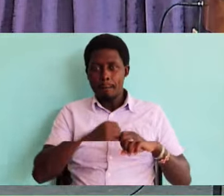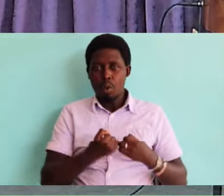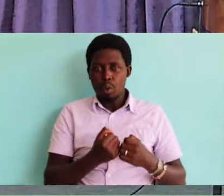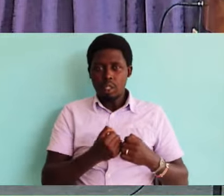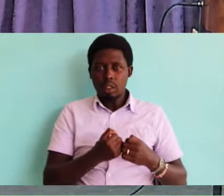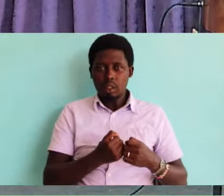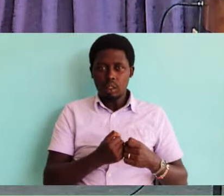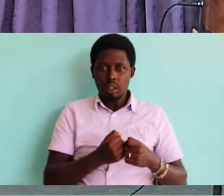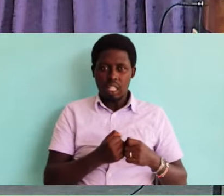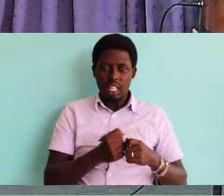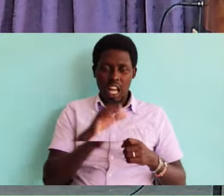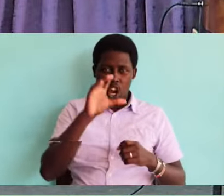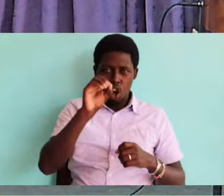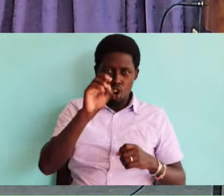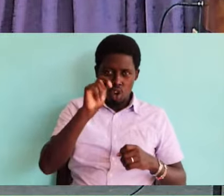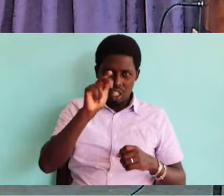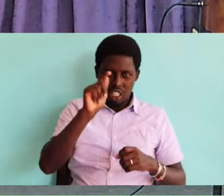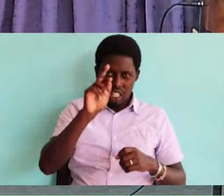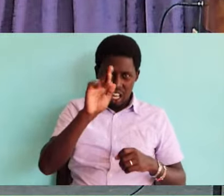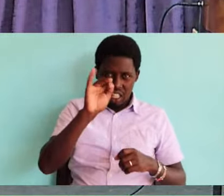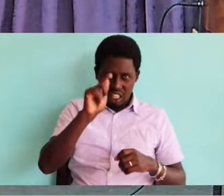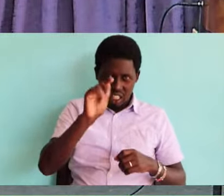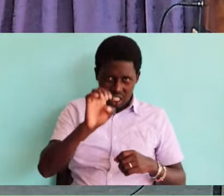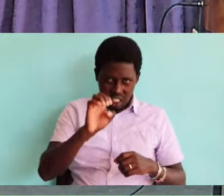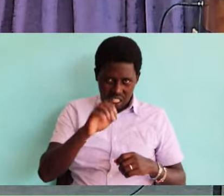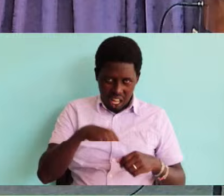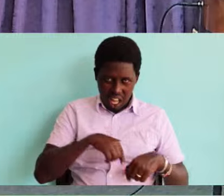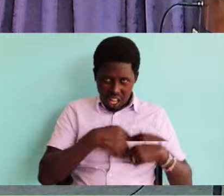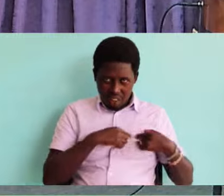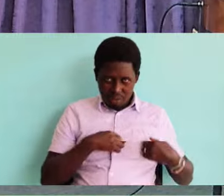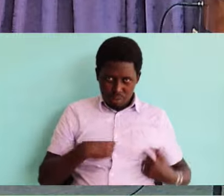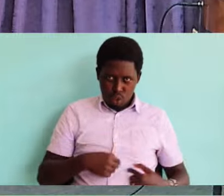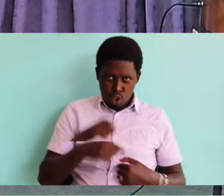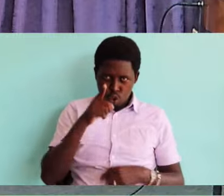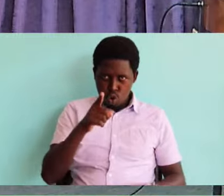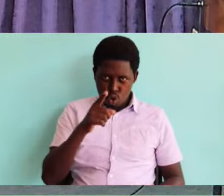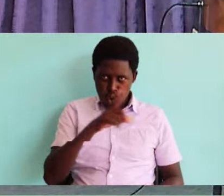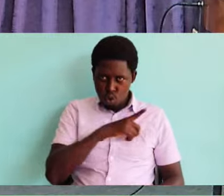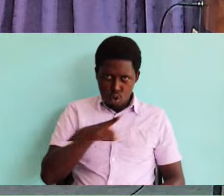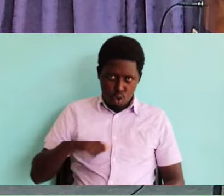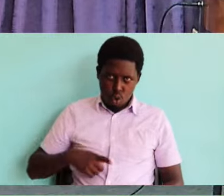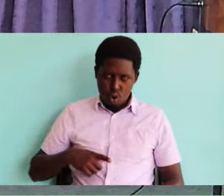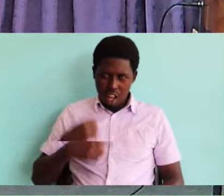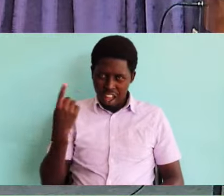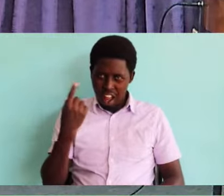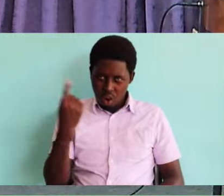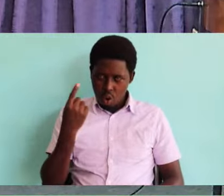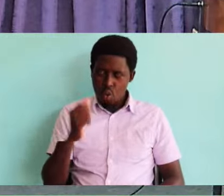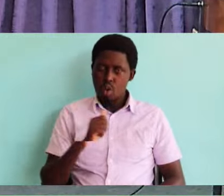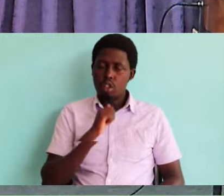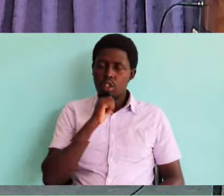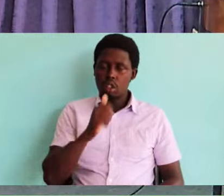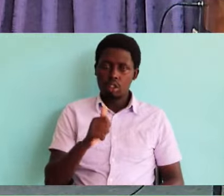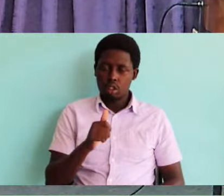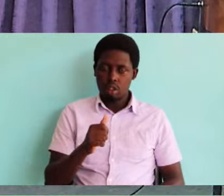heart. You, God, will not despise.